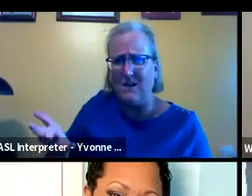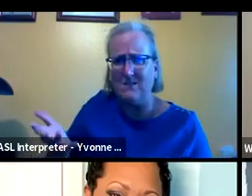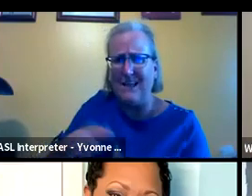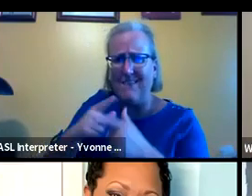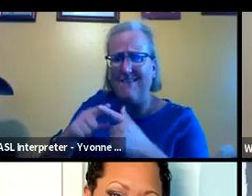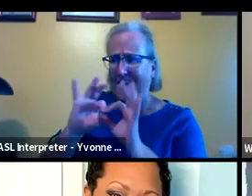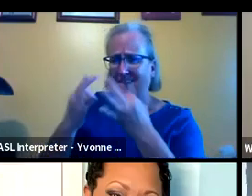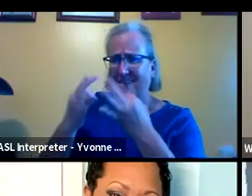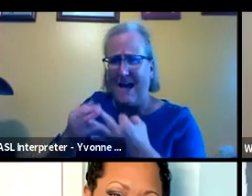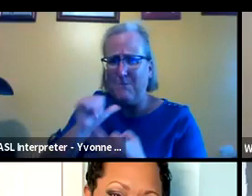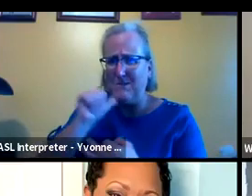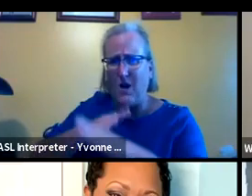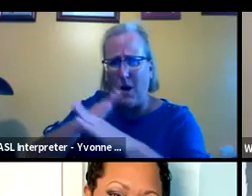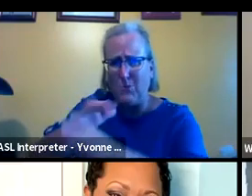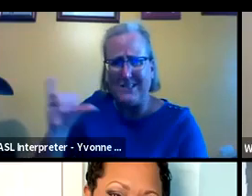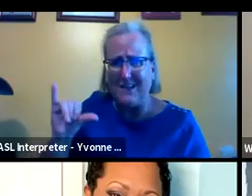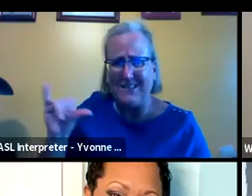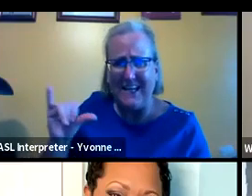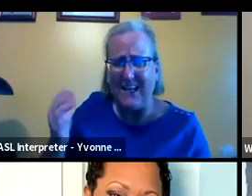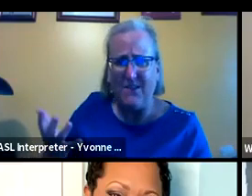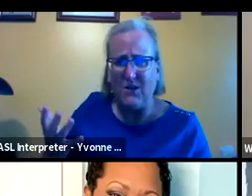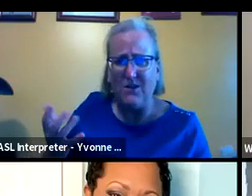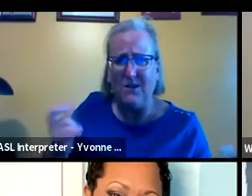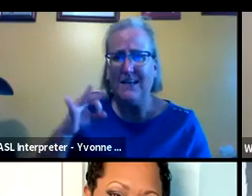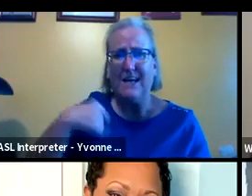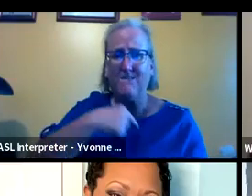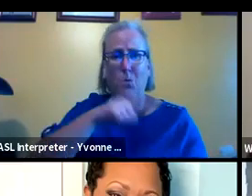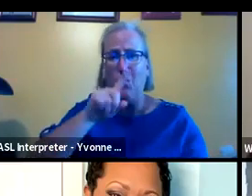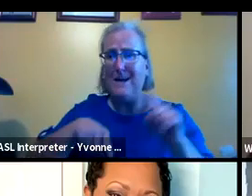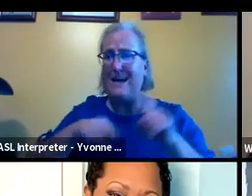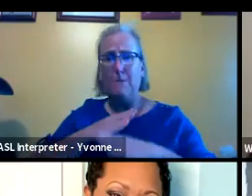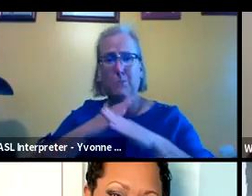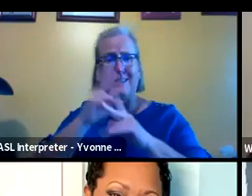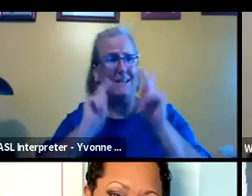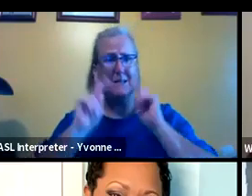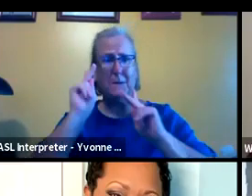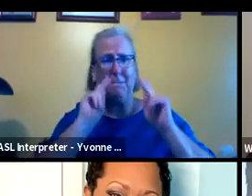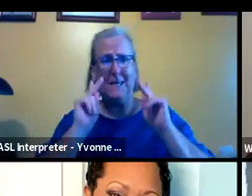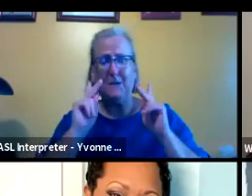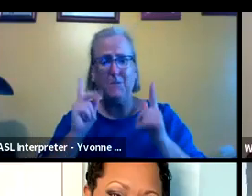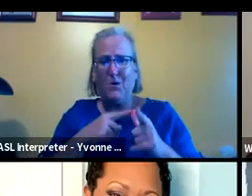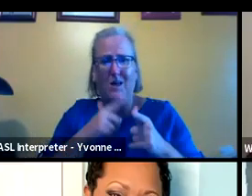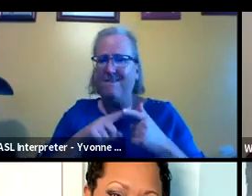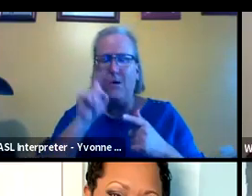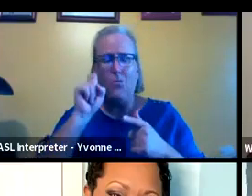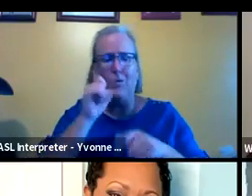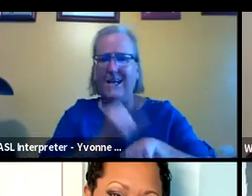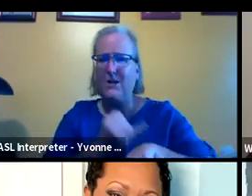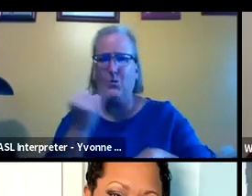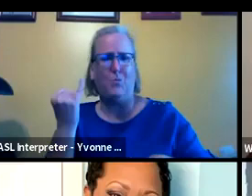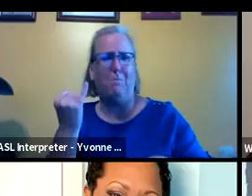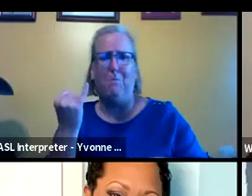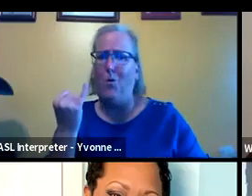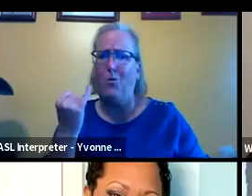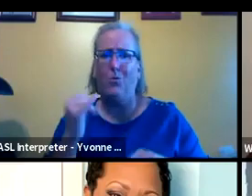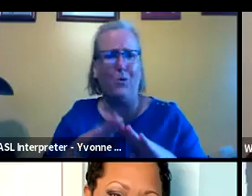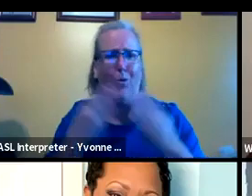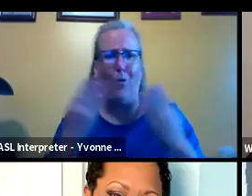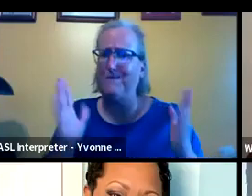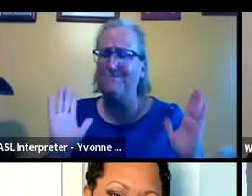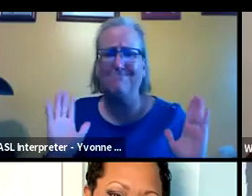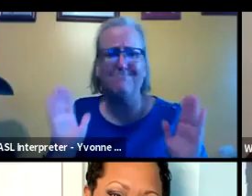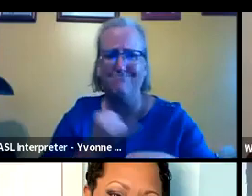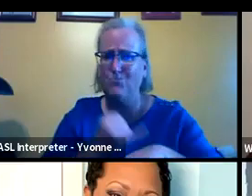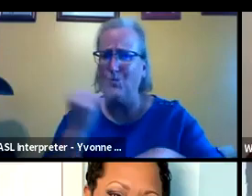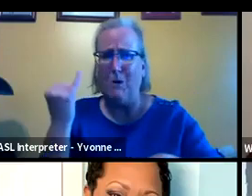families and the community. If we can't protect the people, the only choice is to open the school remotely this school year. I believe